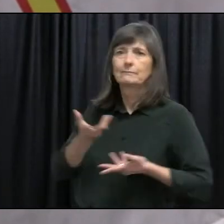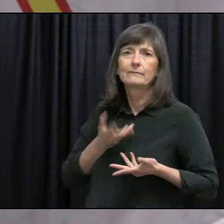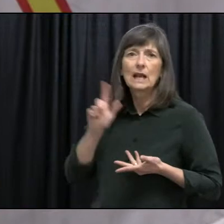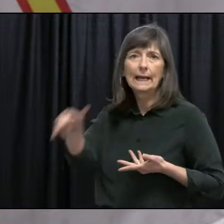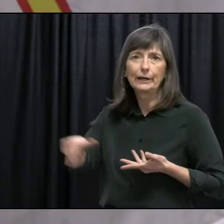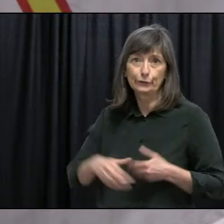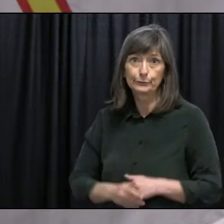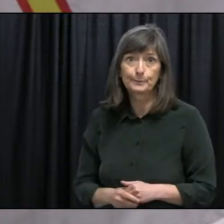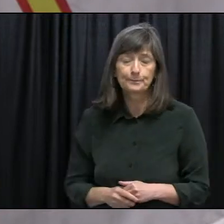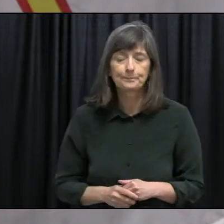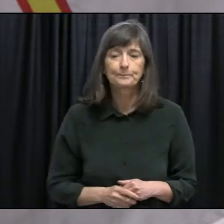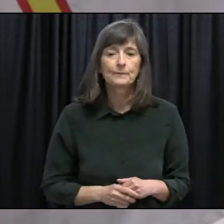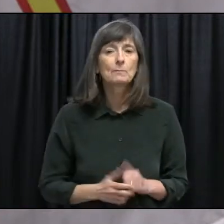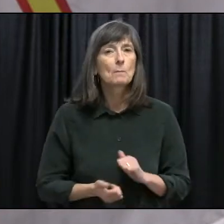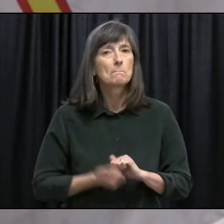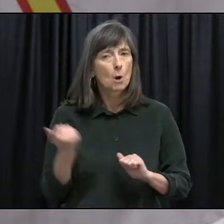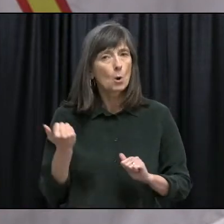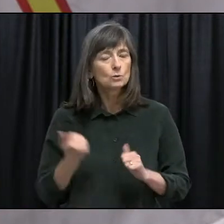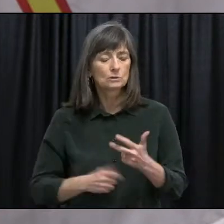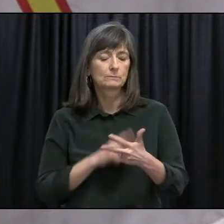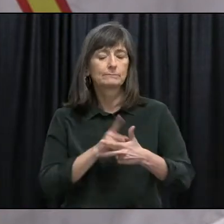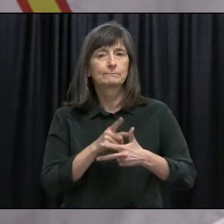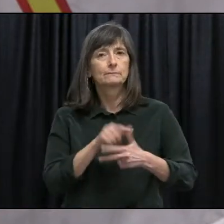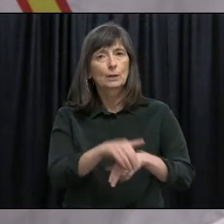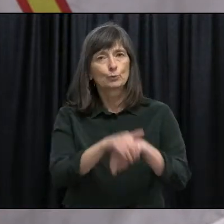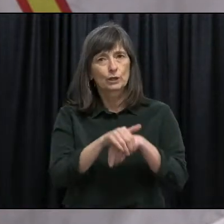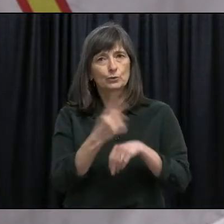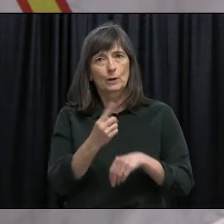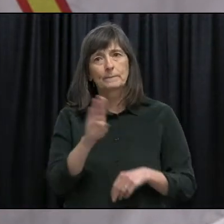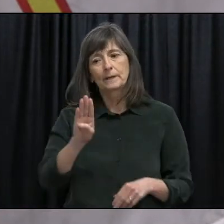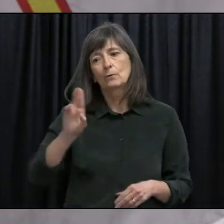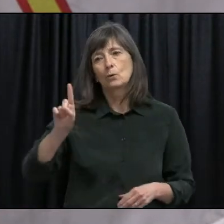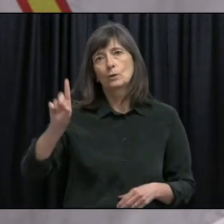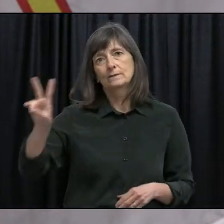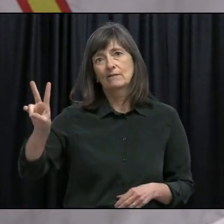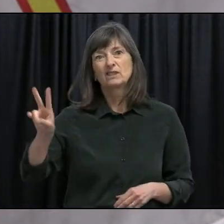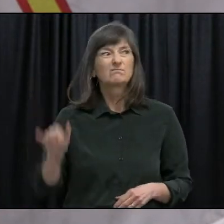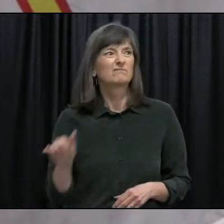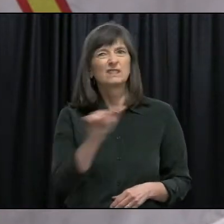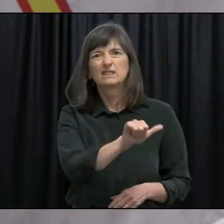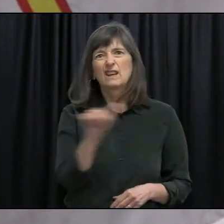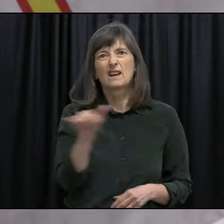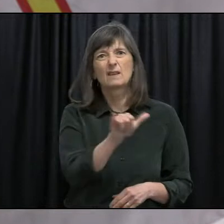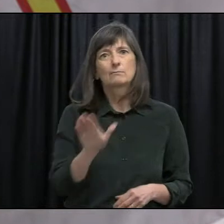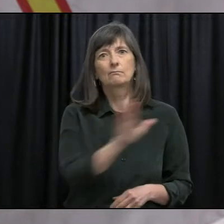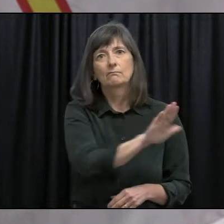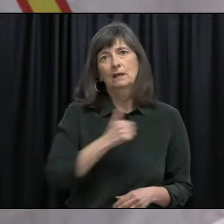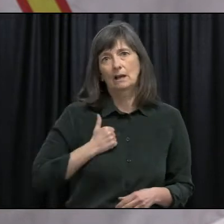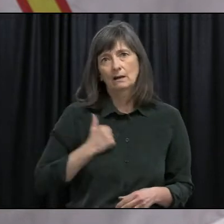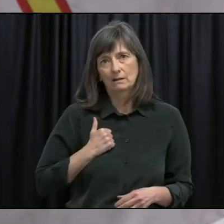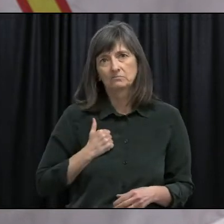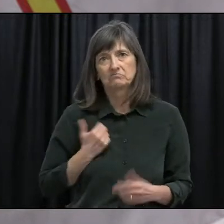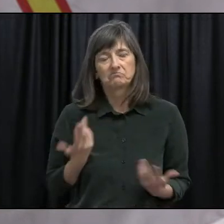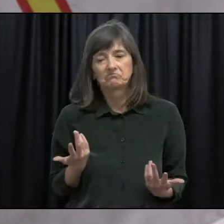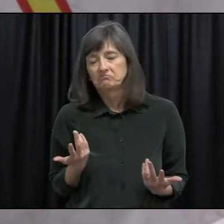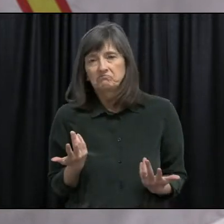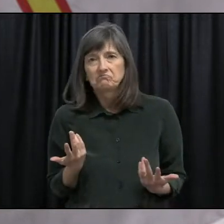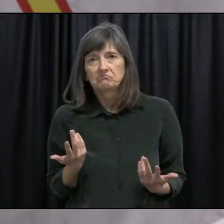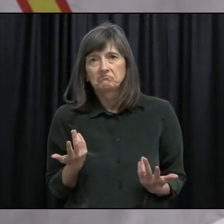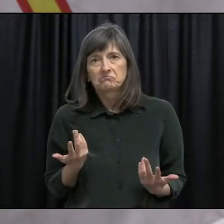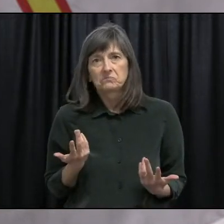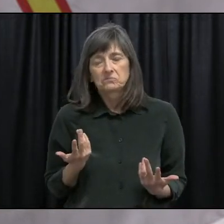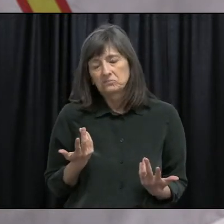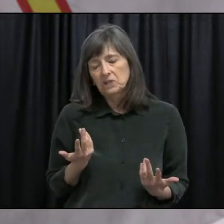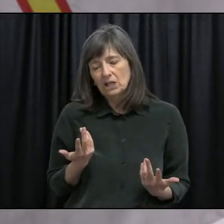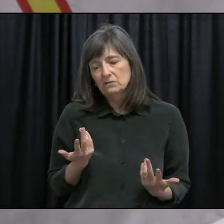the majority appear to be B117, as we're seeing elsewhere in the country. But again, that's very much expected at this point.